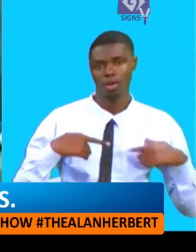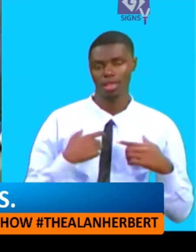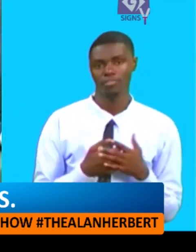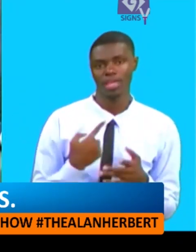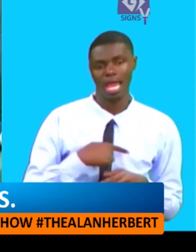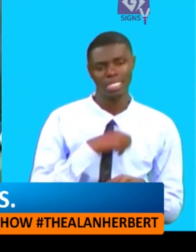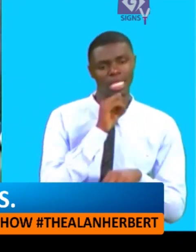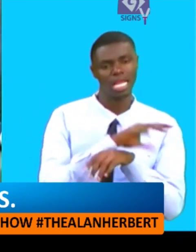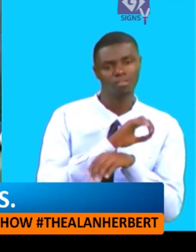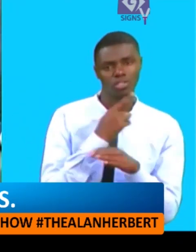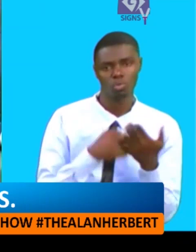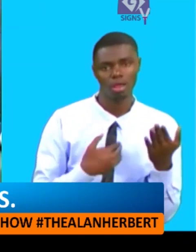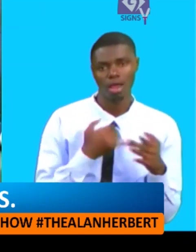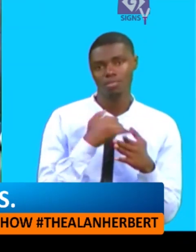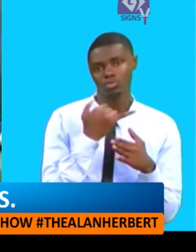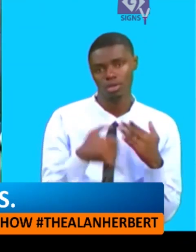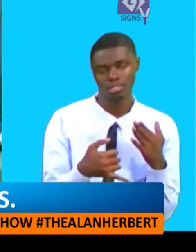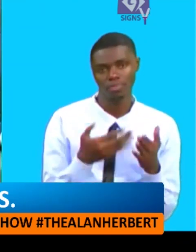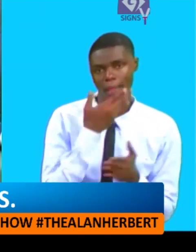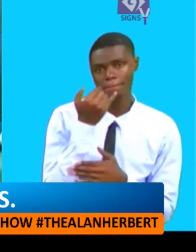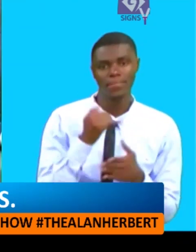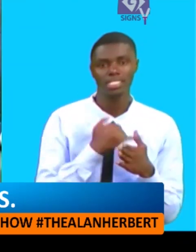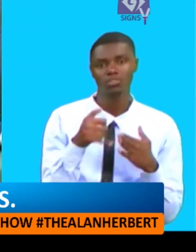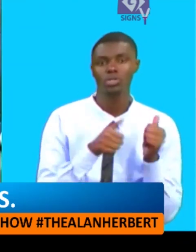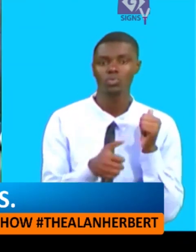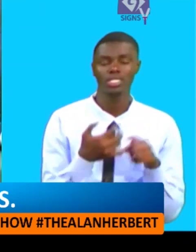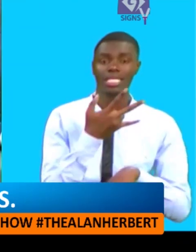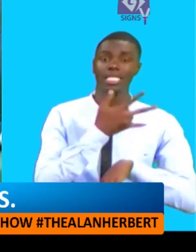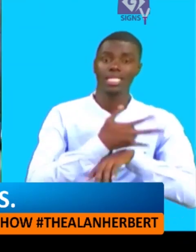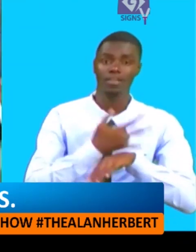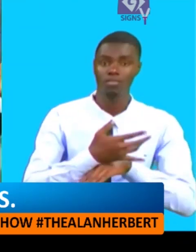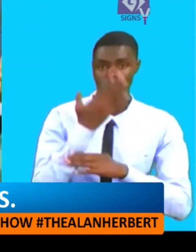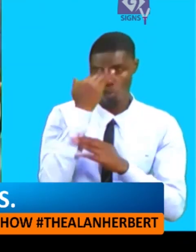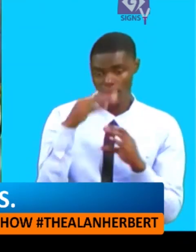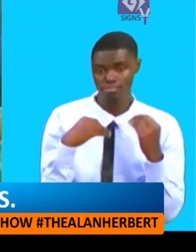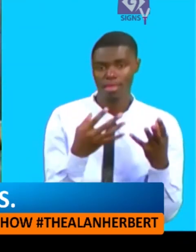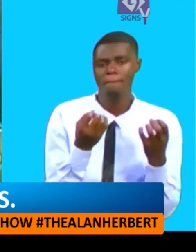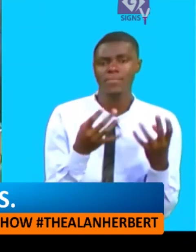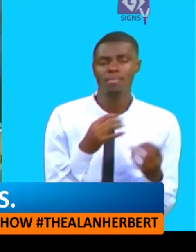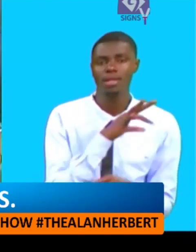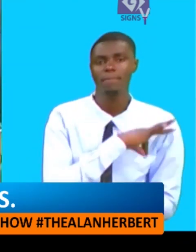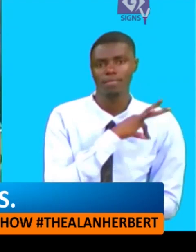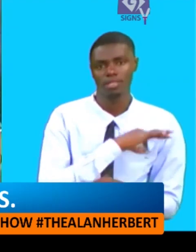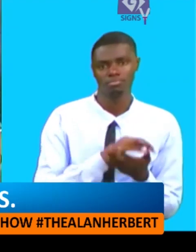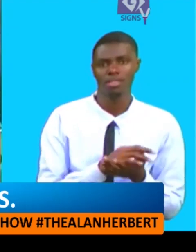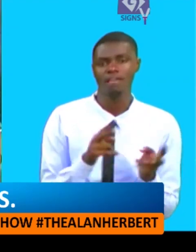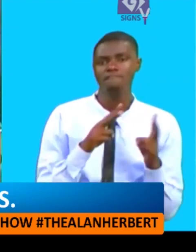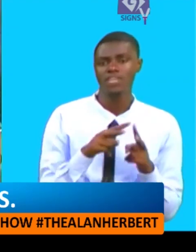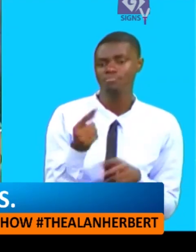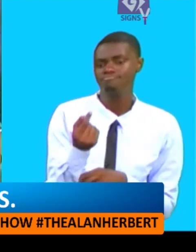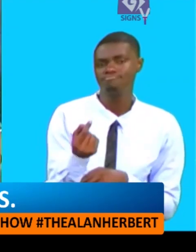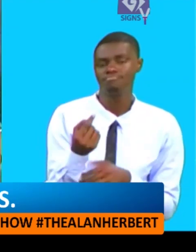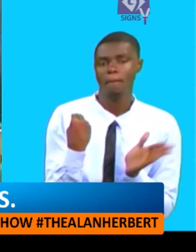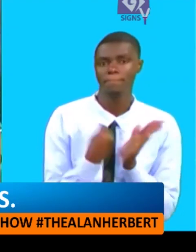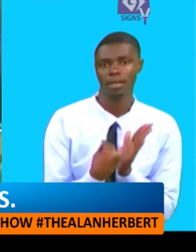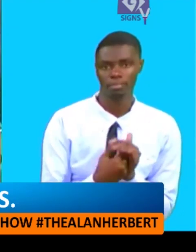we normally advise to have an insurance. And the best insurance is NHIF because it offers so many benefits at a very little amount